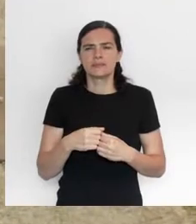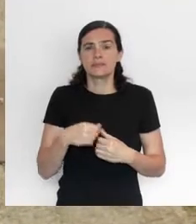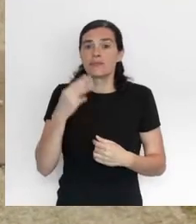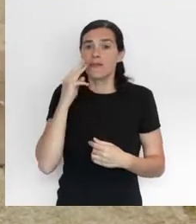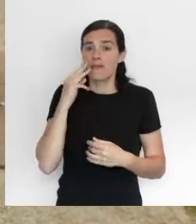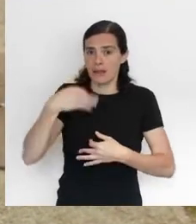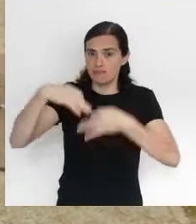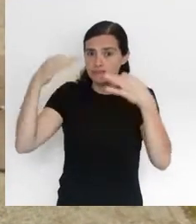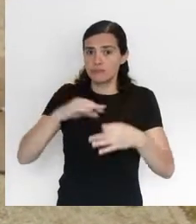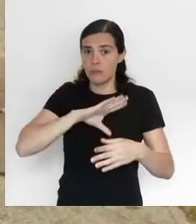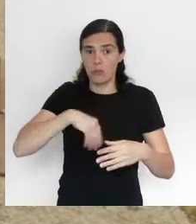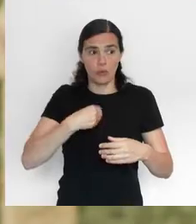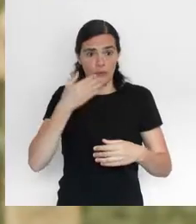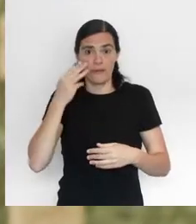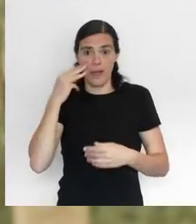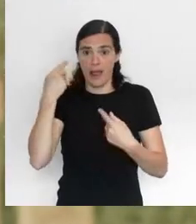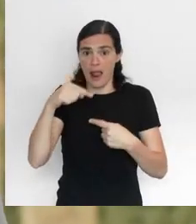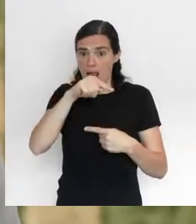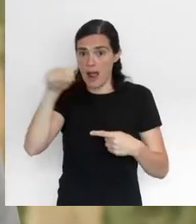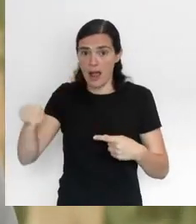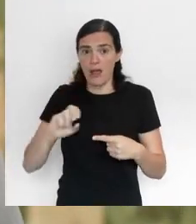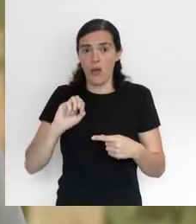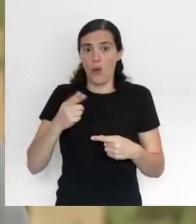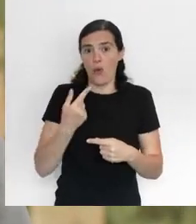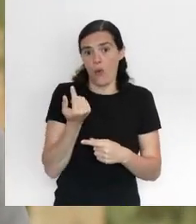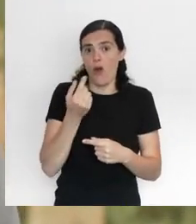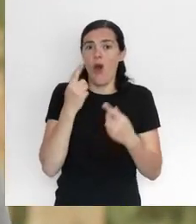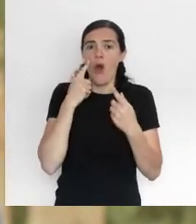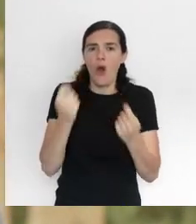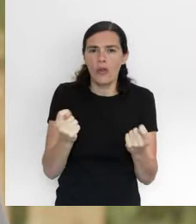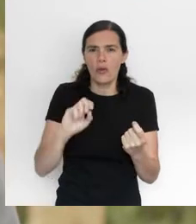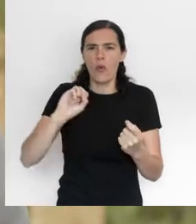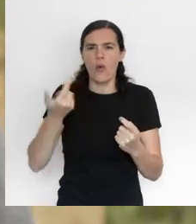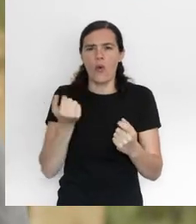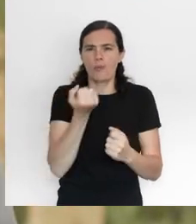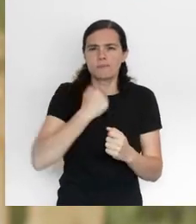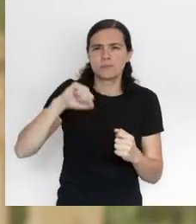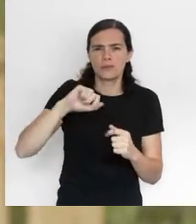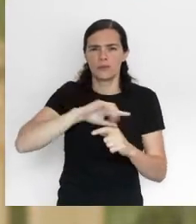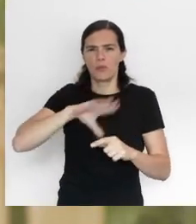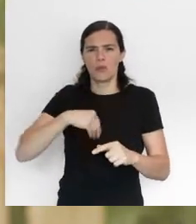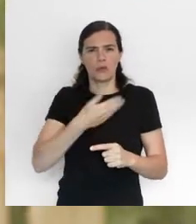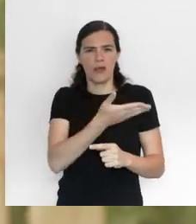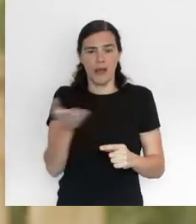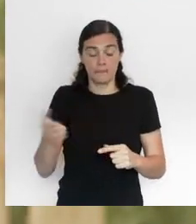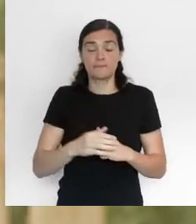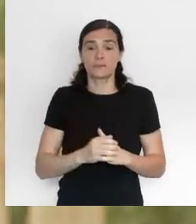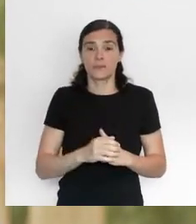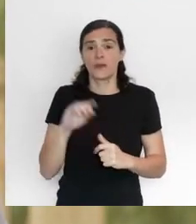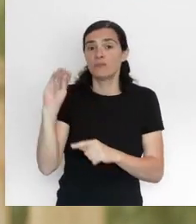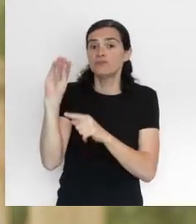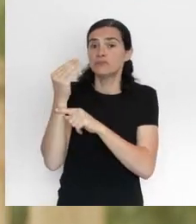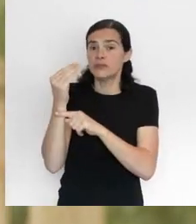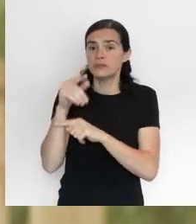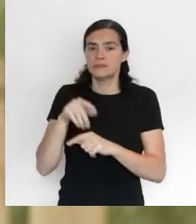of faith in the world, or actually hatred, or actually defiance in the world.